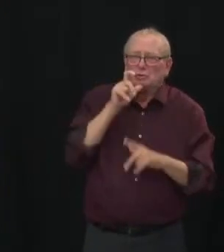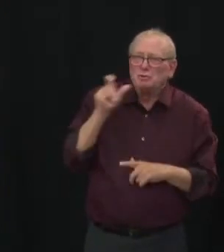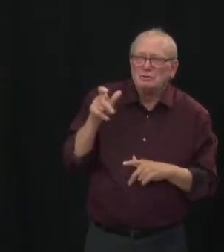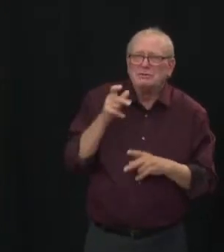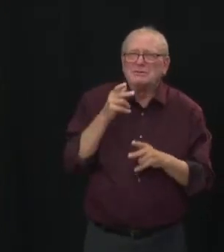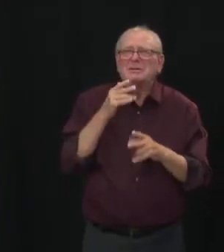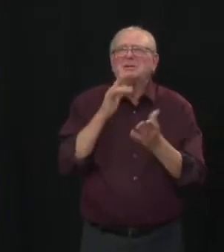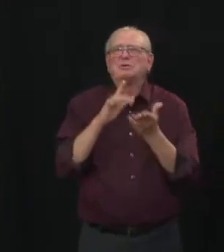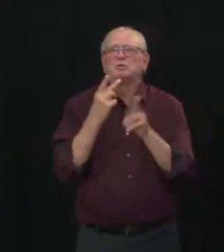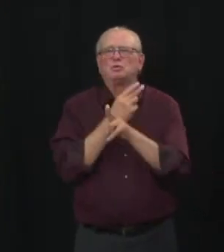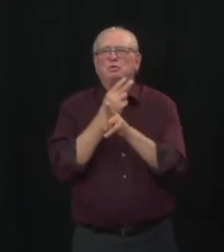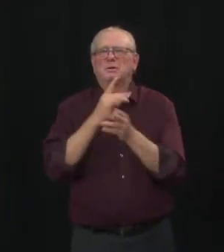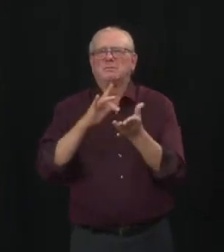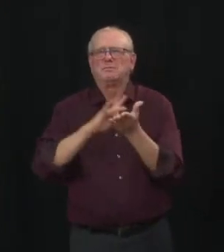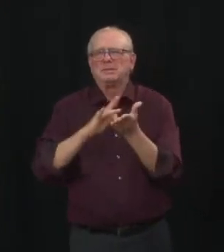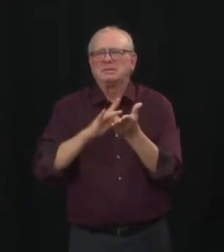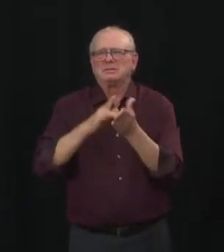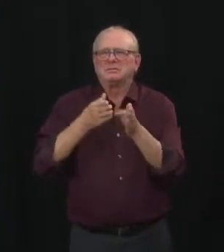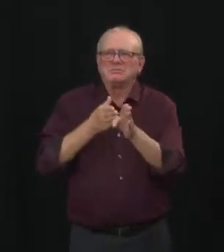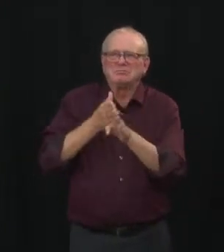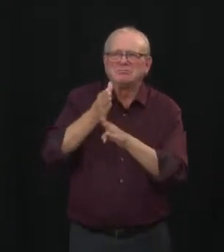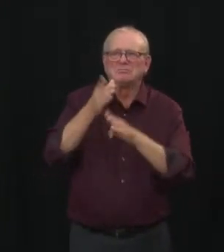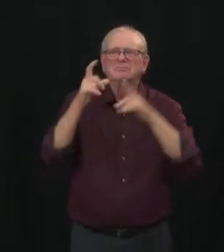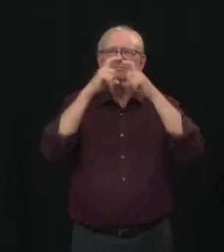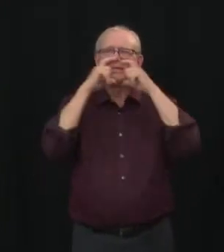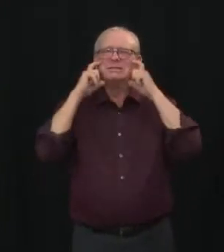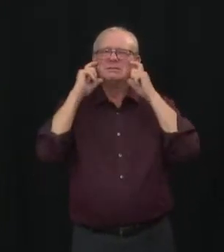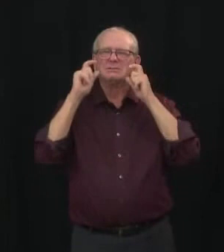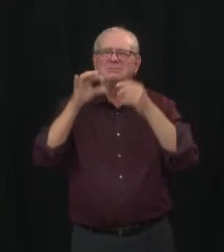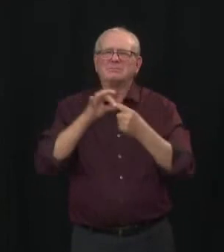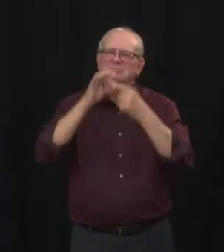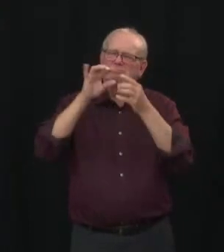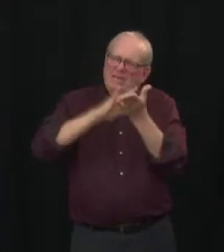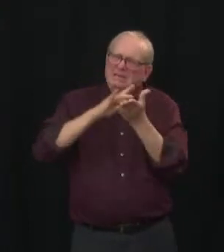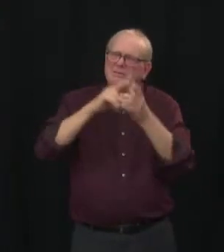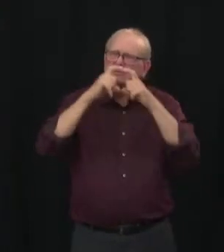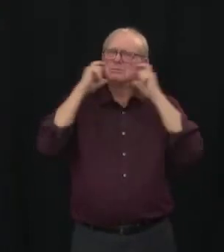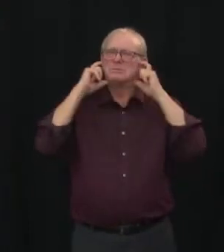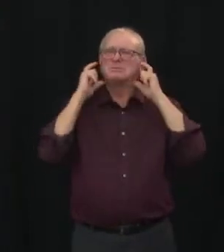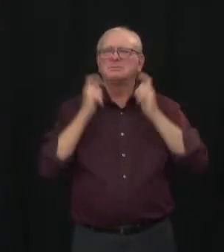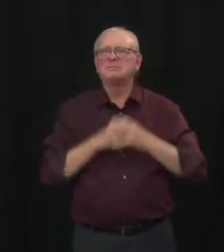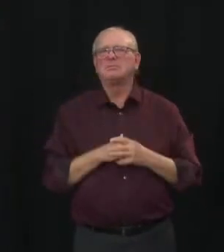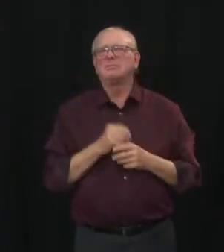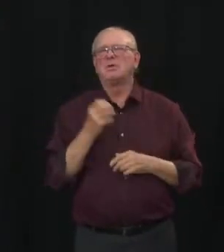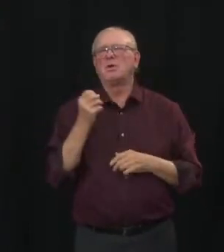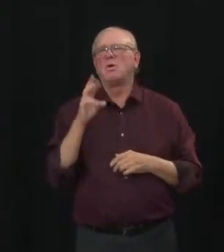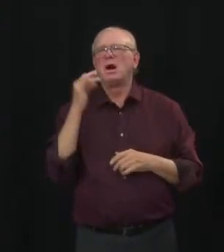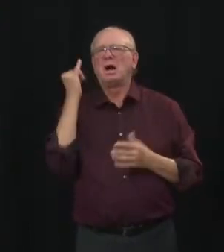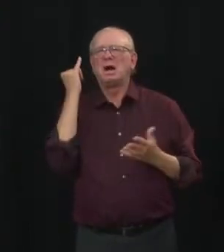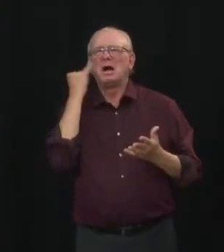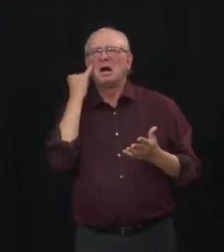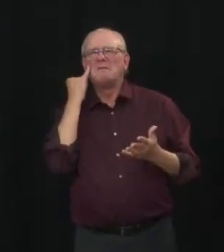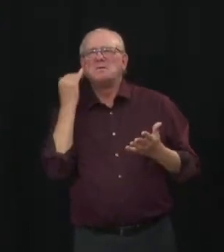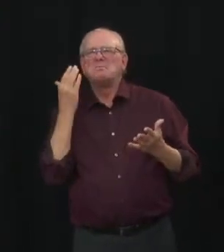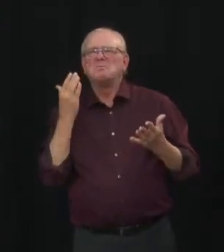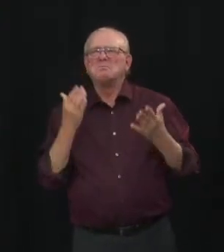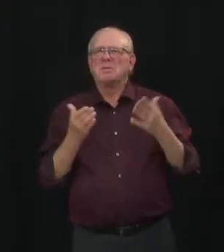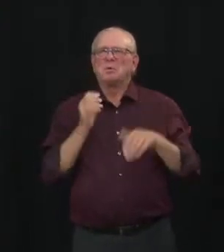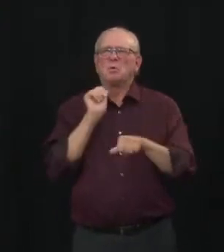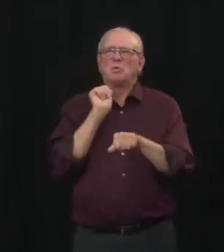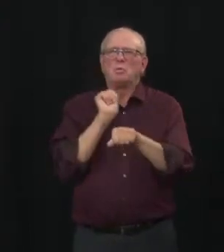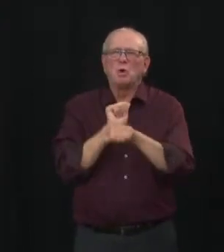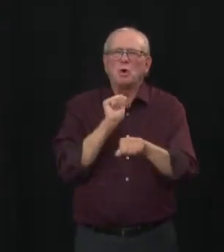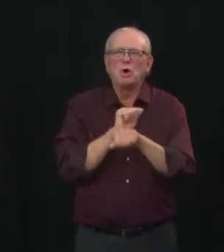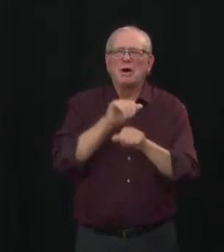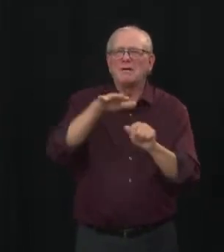mask. If I'm in kind of transition and through the workplace, typically